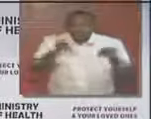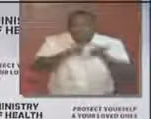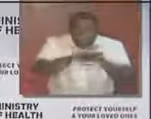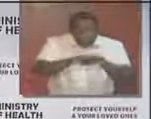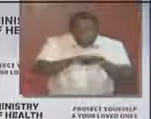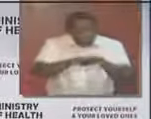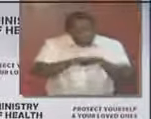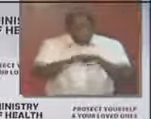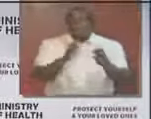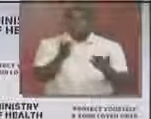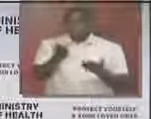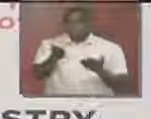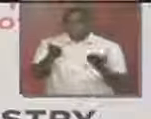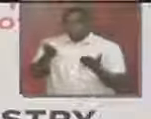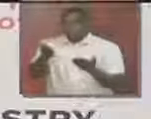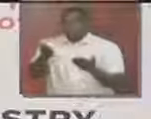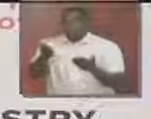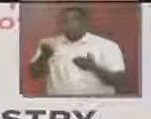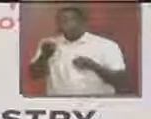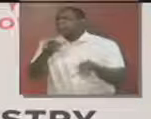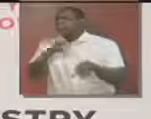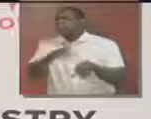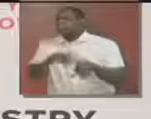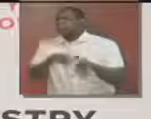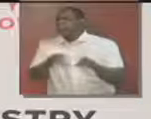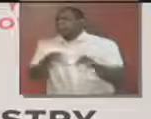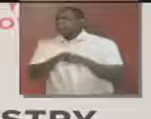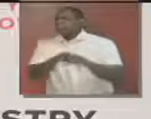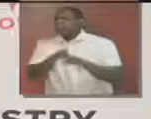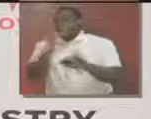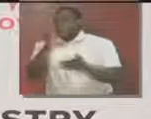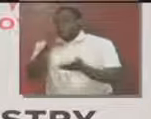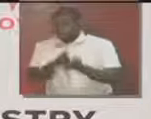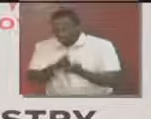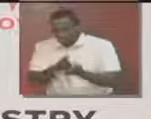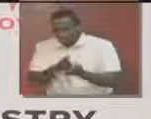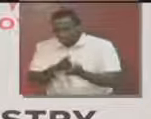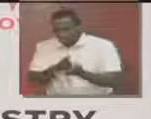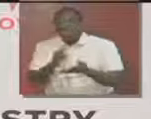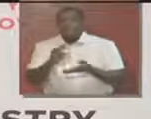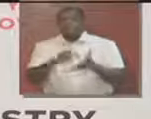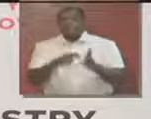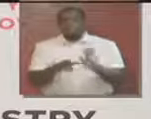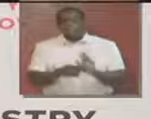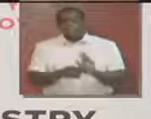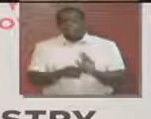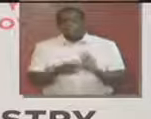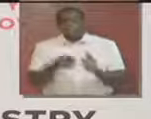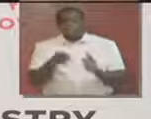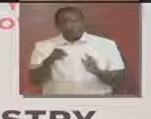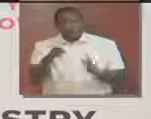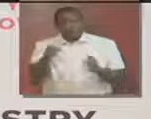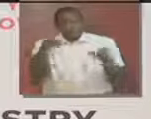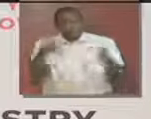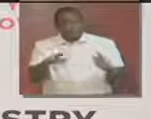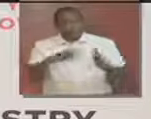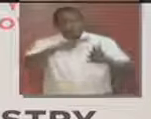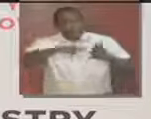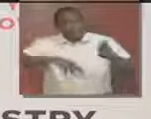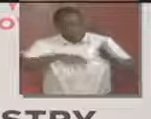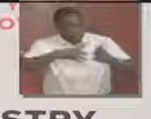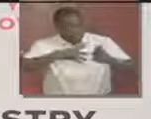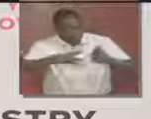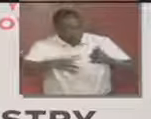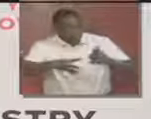we assume that that would mean that whatever services would have been provided would have been scheduled in such a way that they